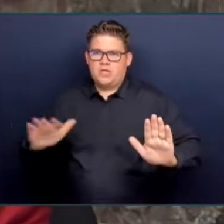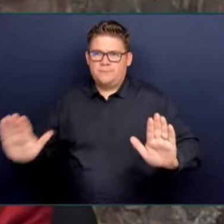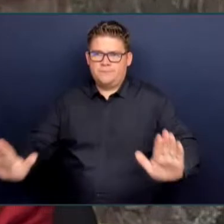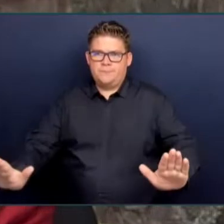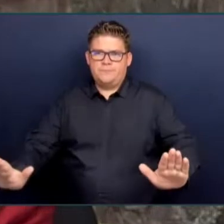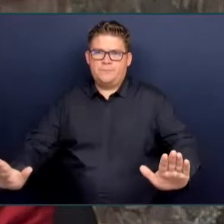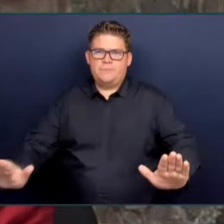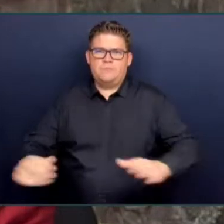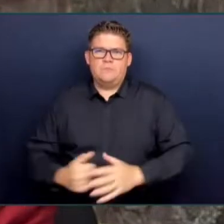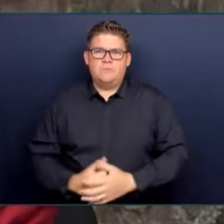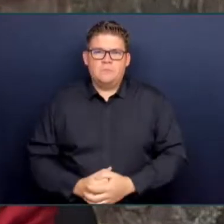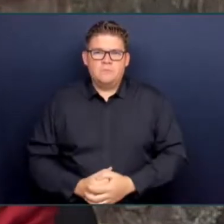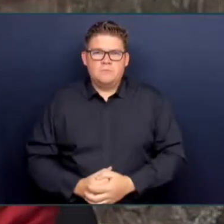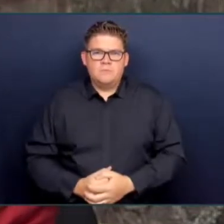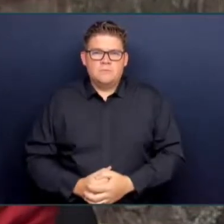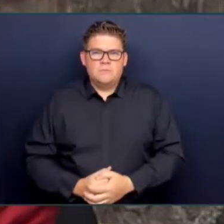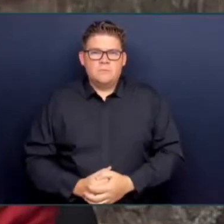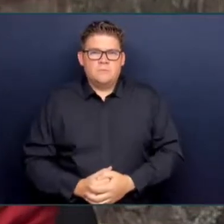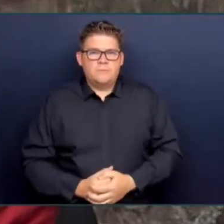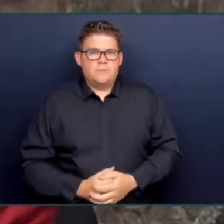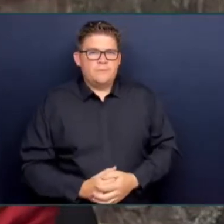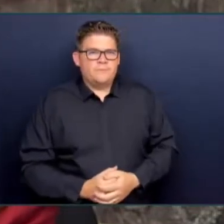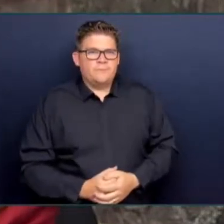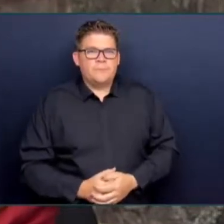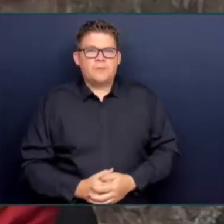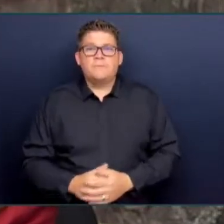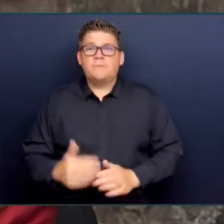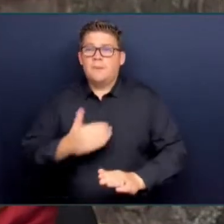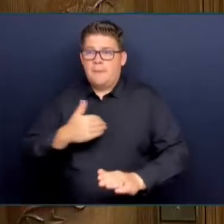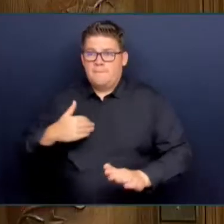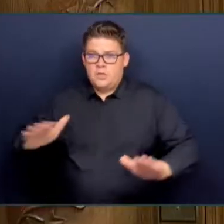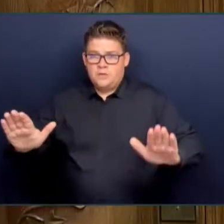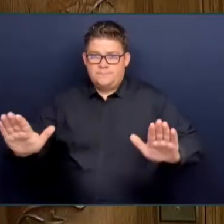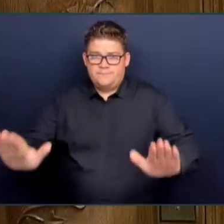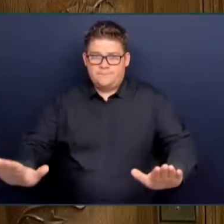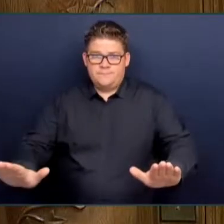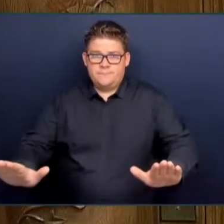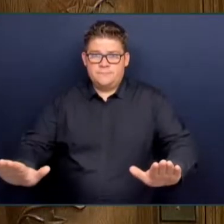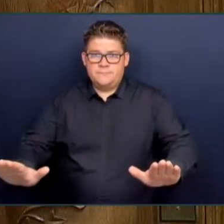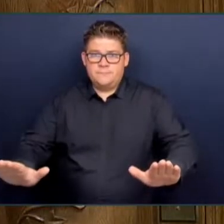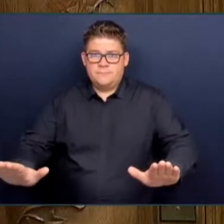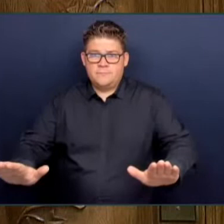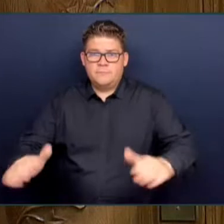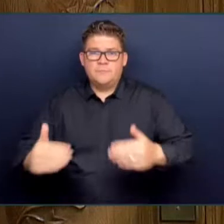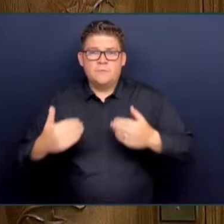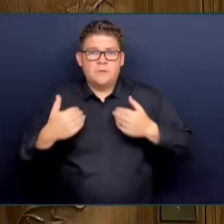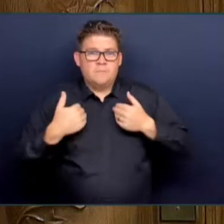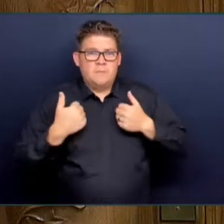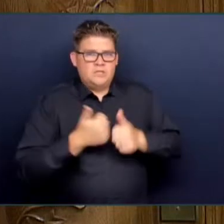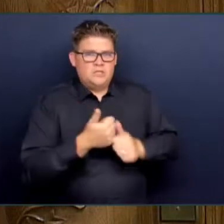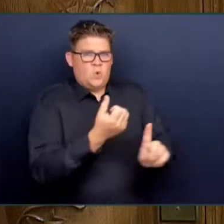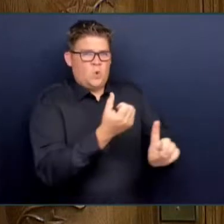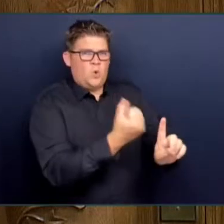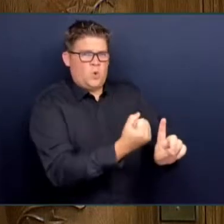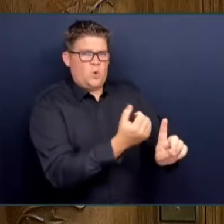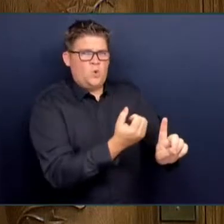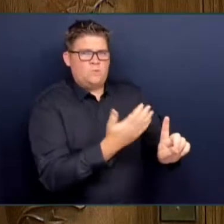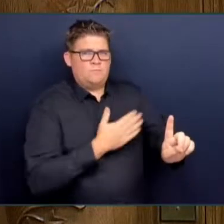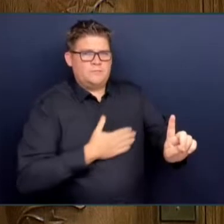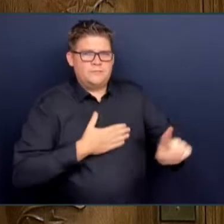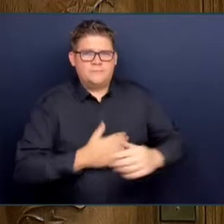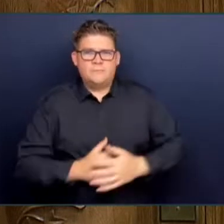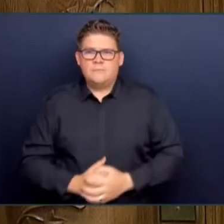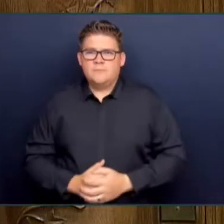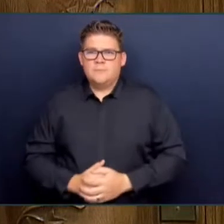they continue to oppose. Minister, just hold it. Members